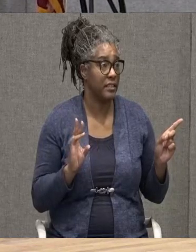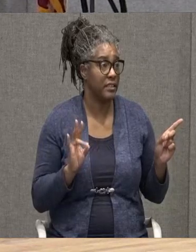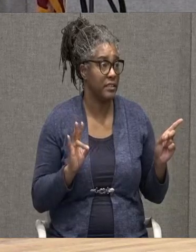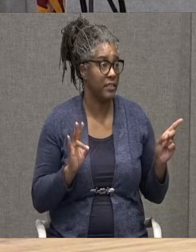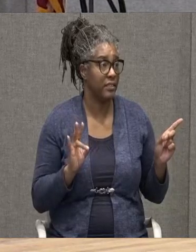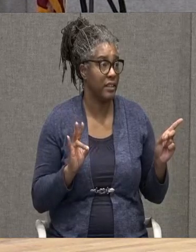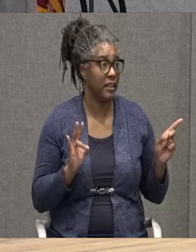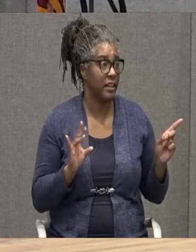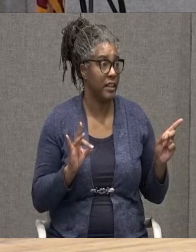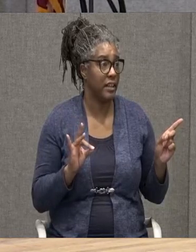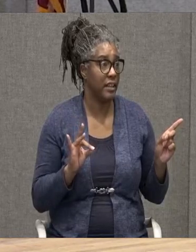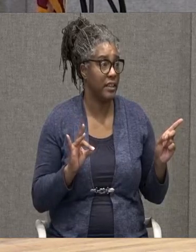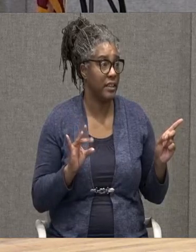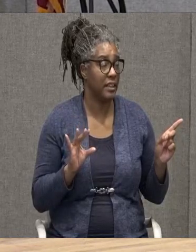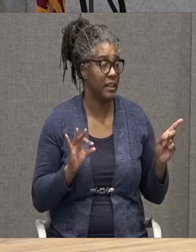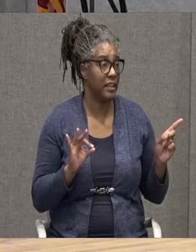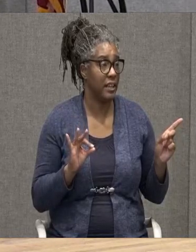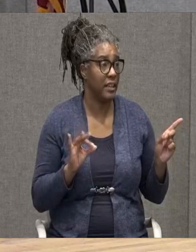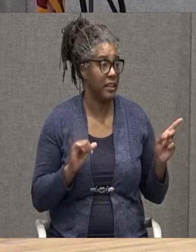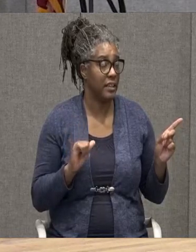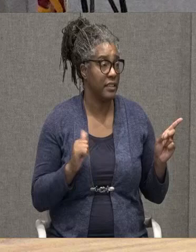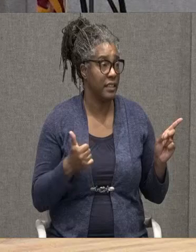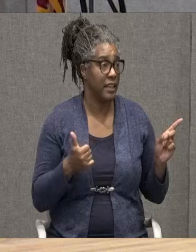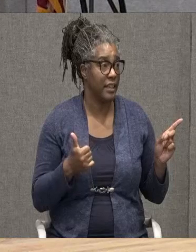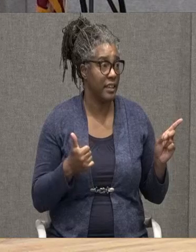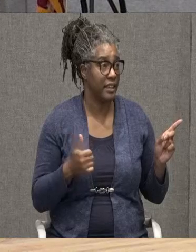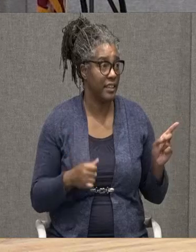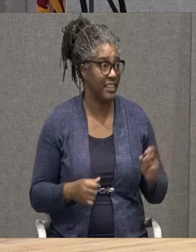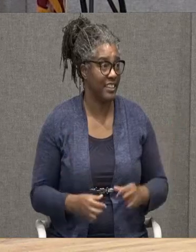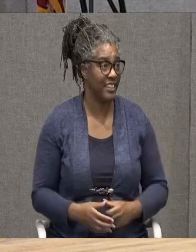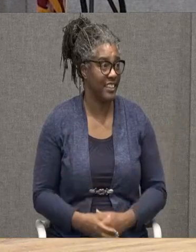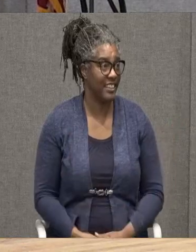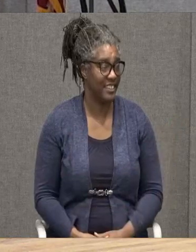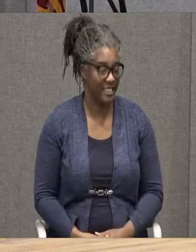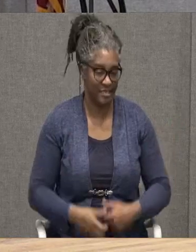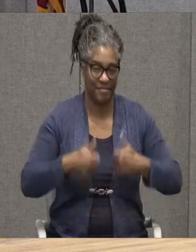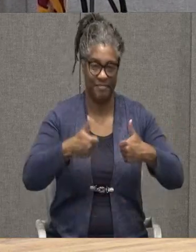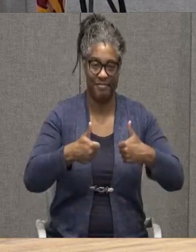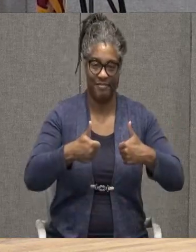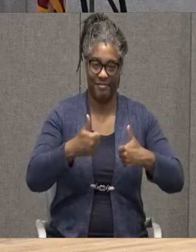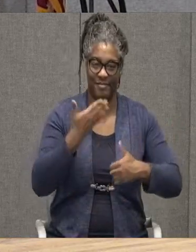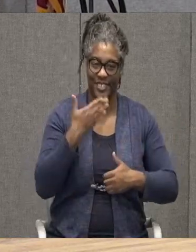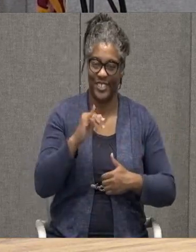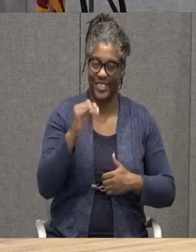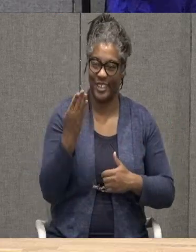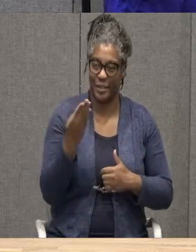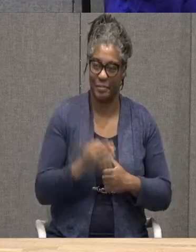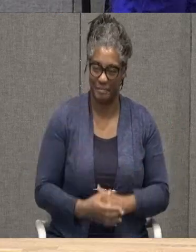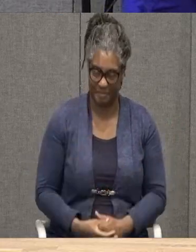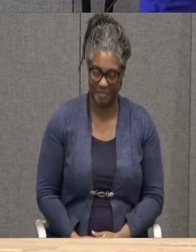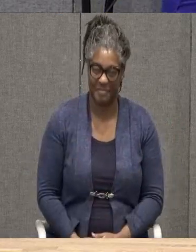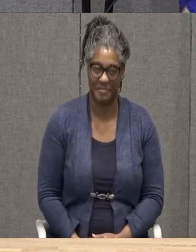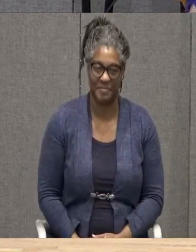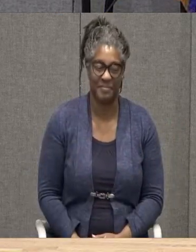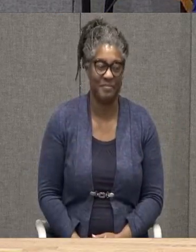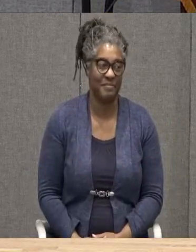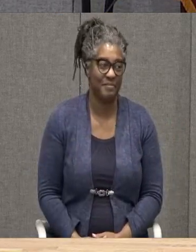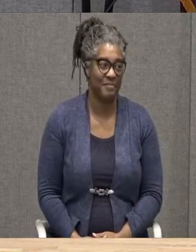6, 7, 8, 9, and 10. All right, good job. All right,